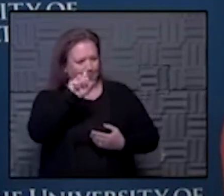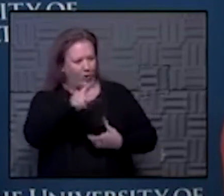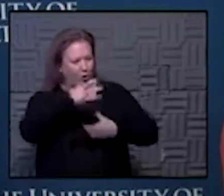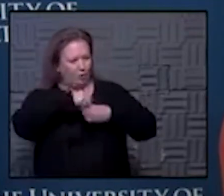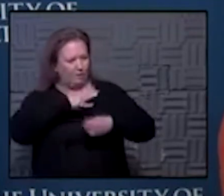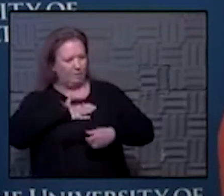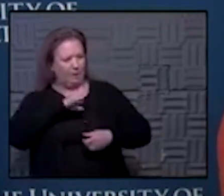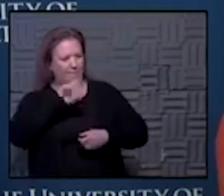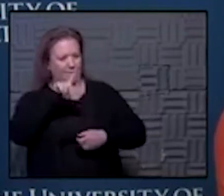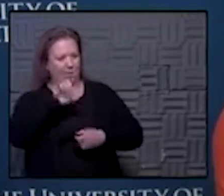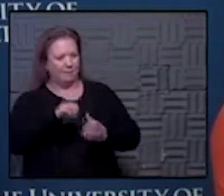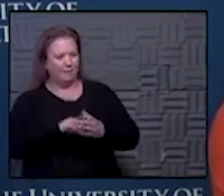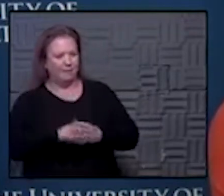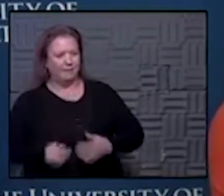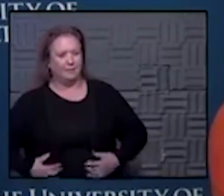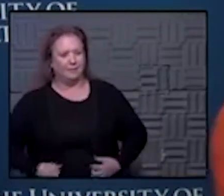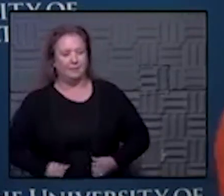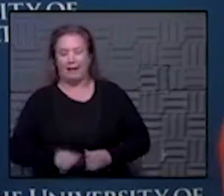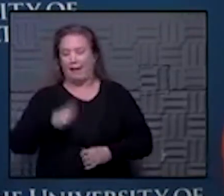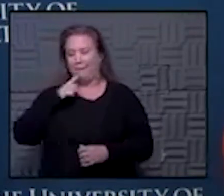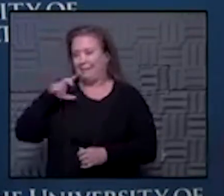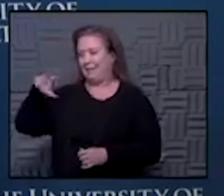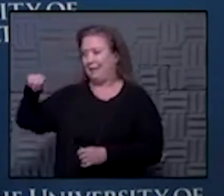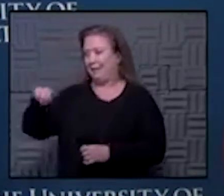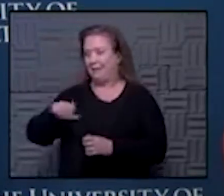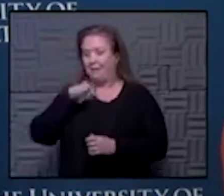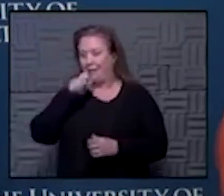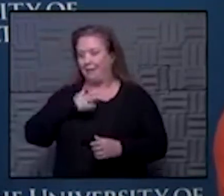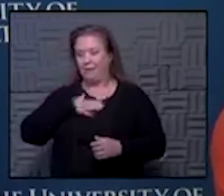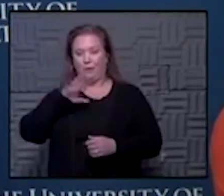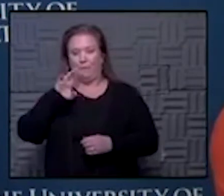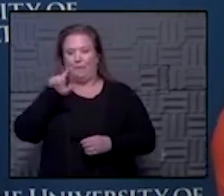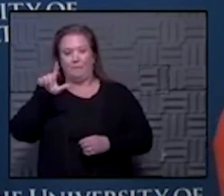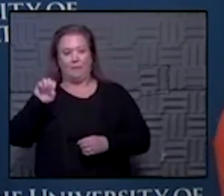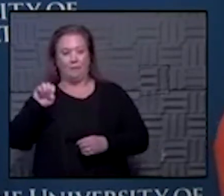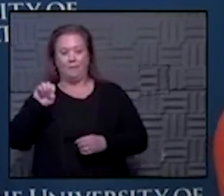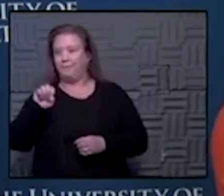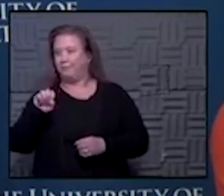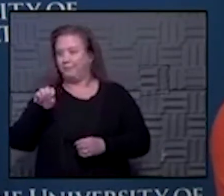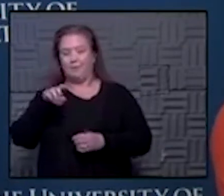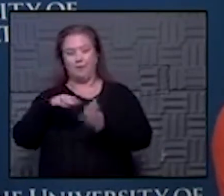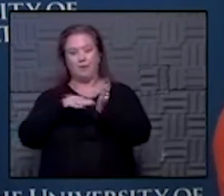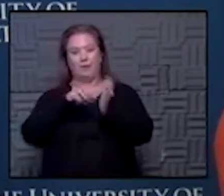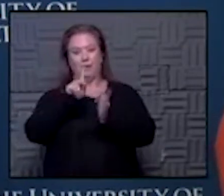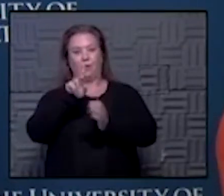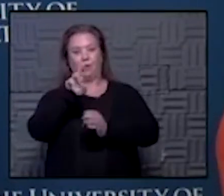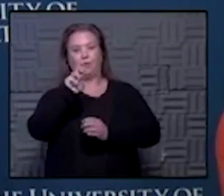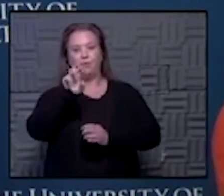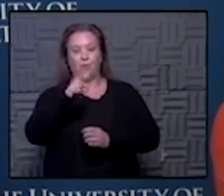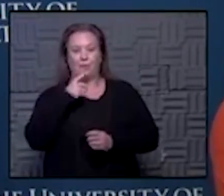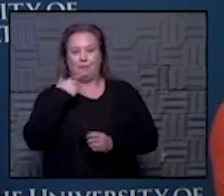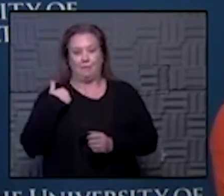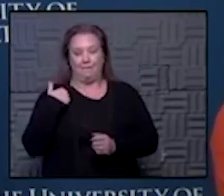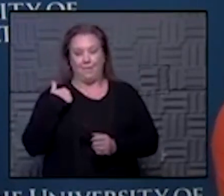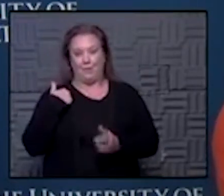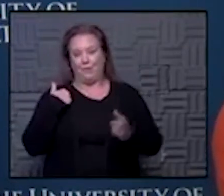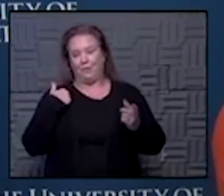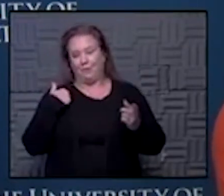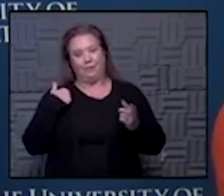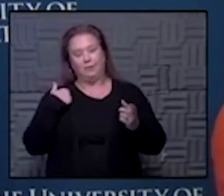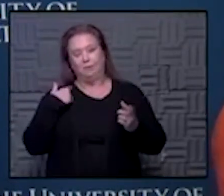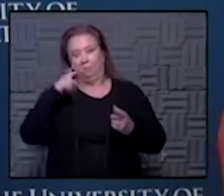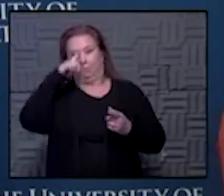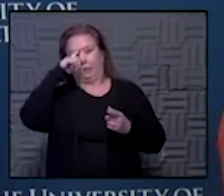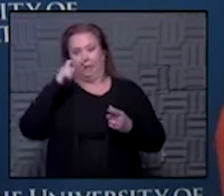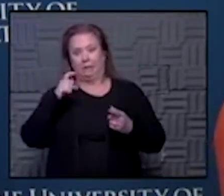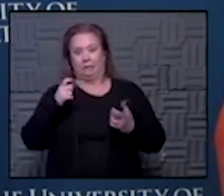bubble? I would say no. I think Dr. Coomer mentioned this or alluded to it earlier. Just